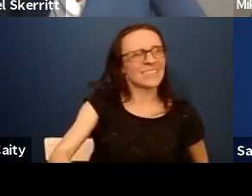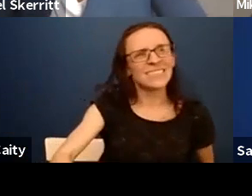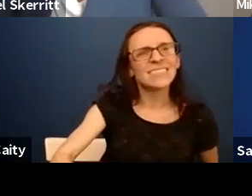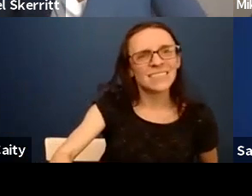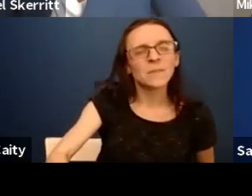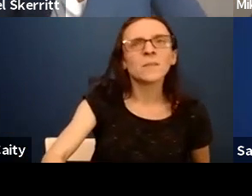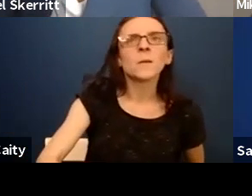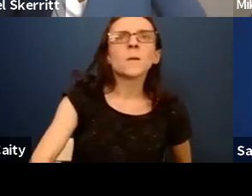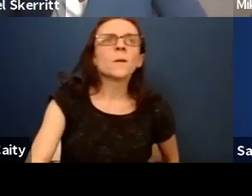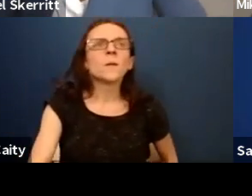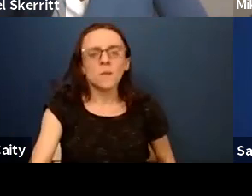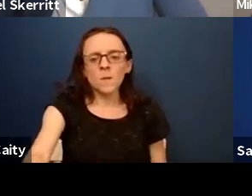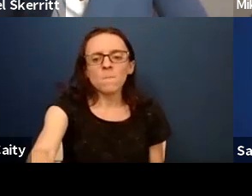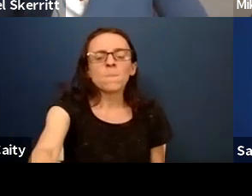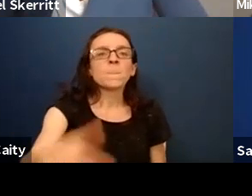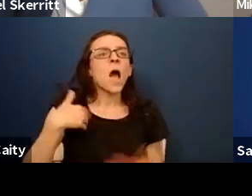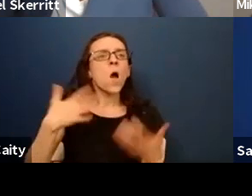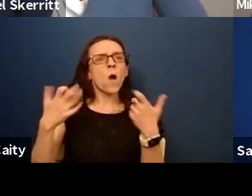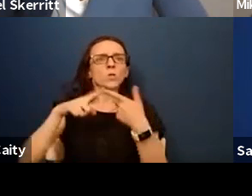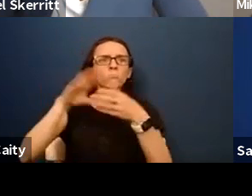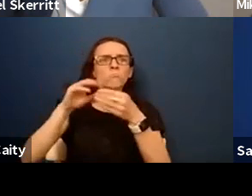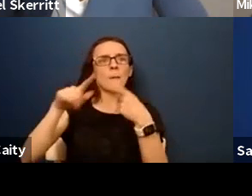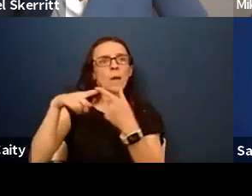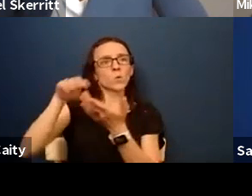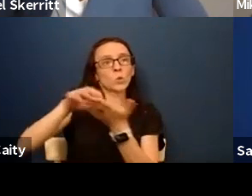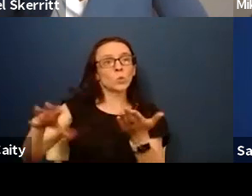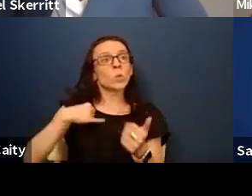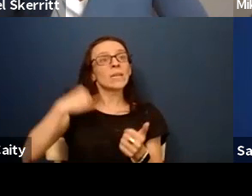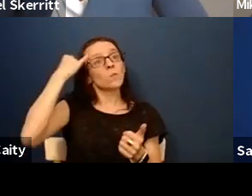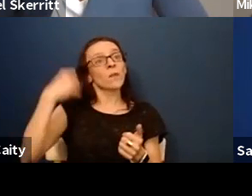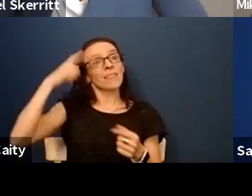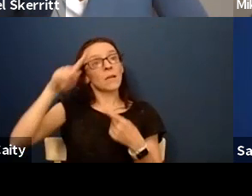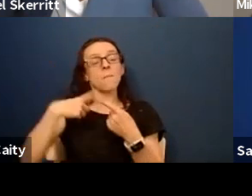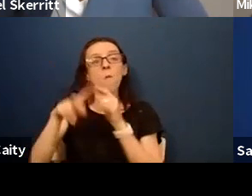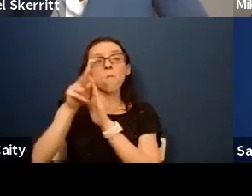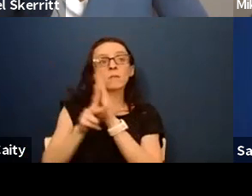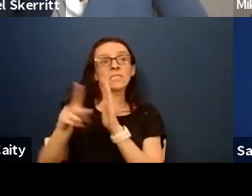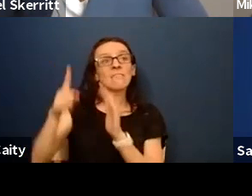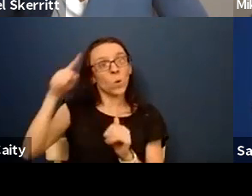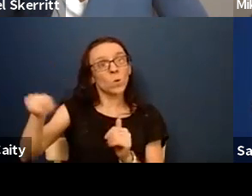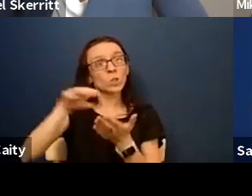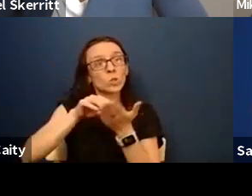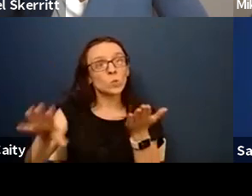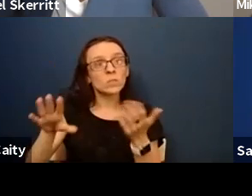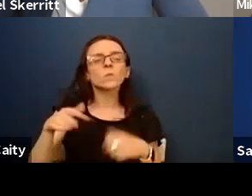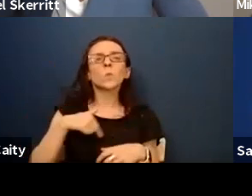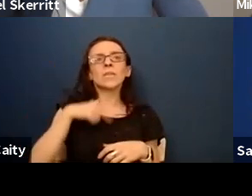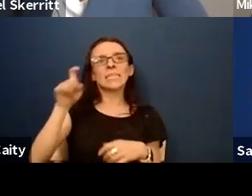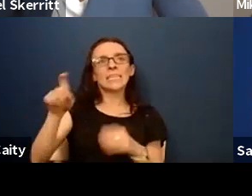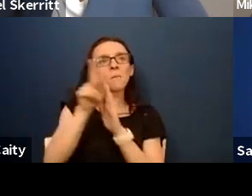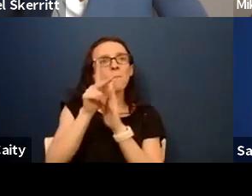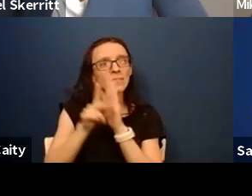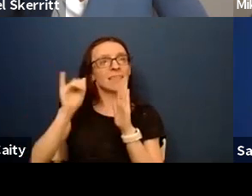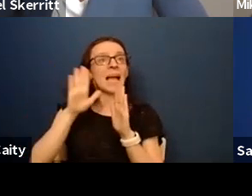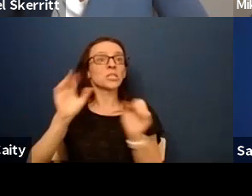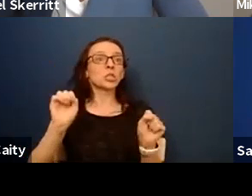I want to speak on behalf of students. And I think if we're thinking about a policy on behalf of our students, it is a policy that could achieve all of our